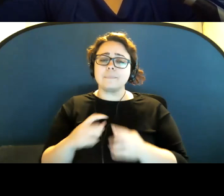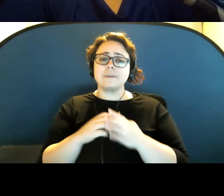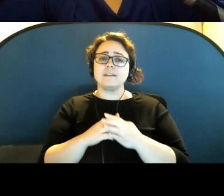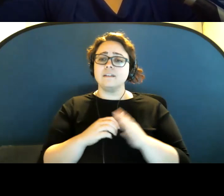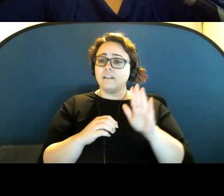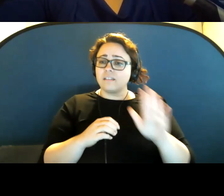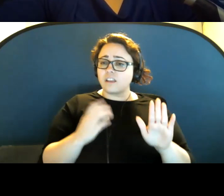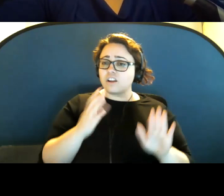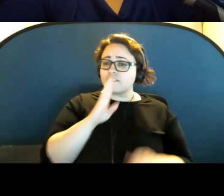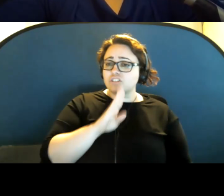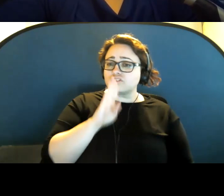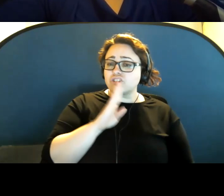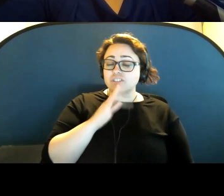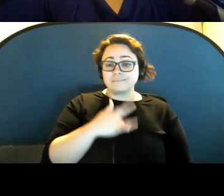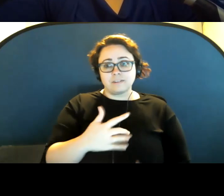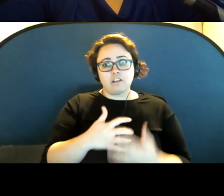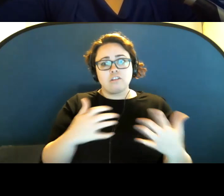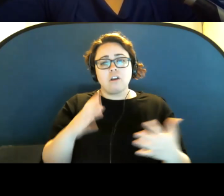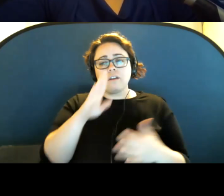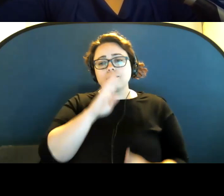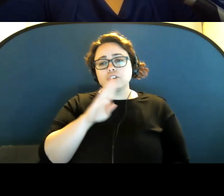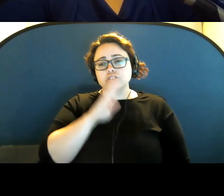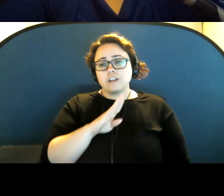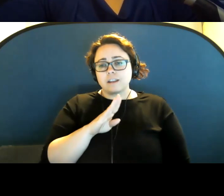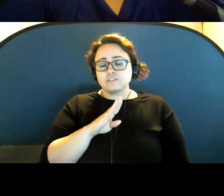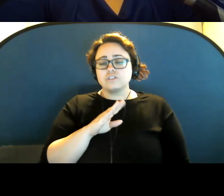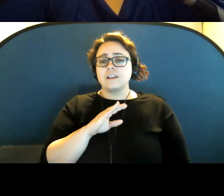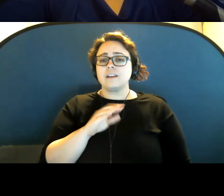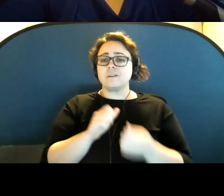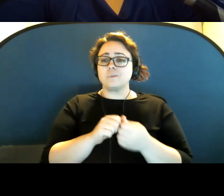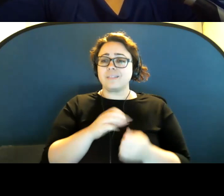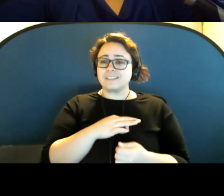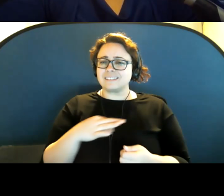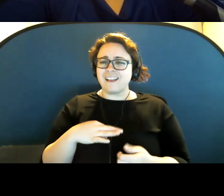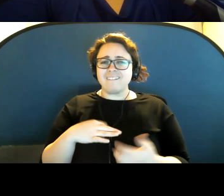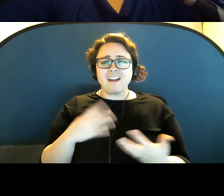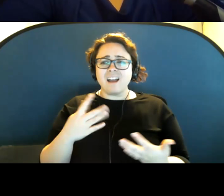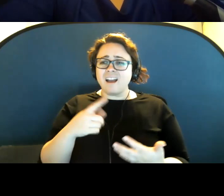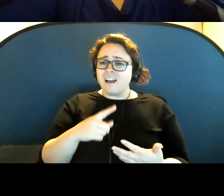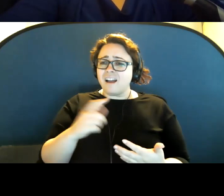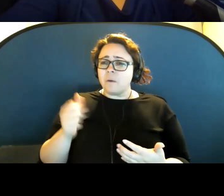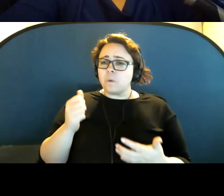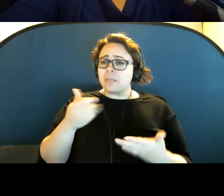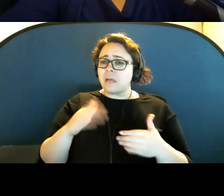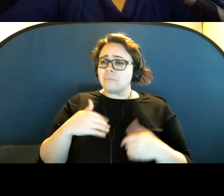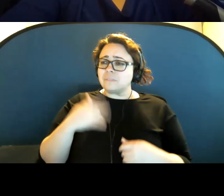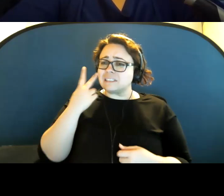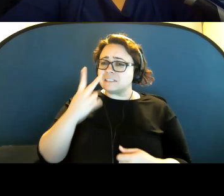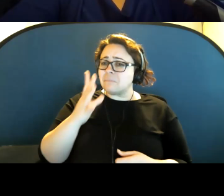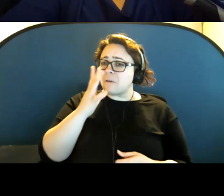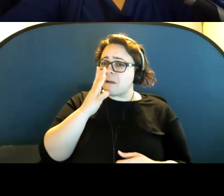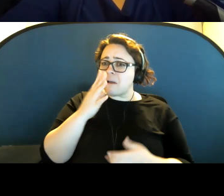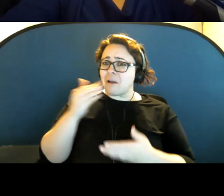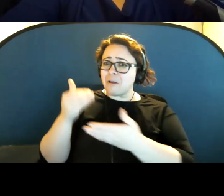were. There's often a lot of frustration with, the staff wouldn't let me see mom or, they wouldn't